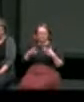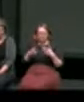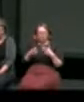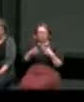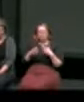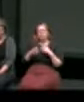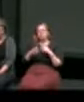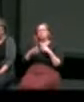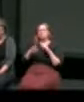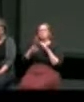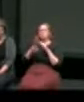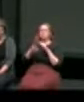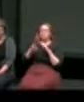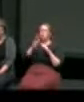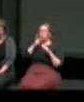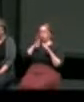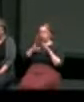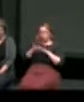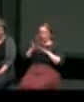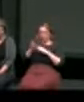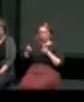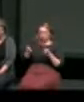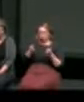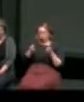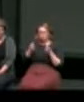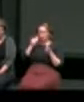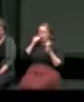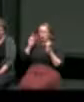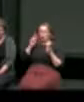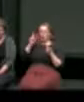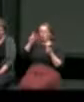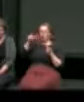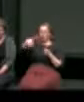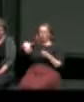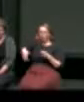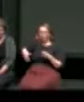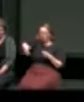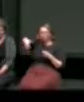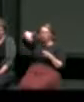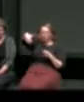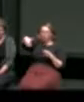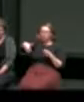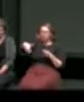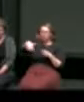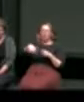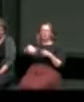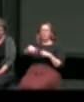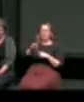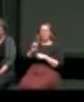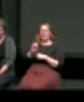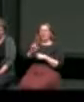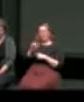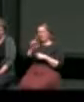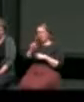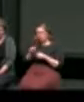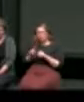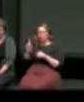the operators at all time know where their bucket is, what elevation they're at, what elevation they need to get to finish